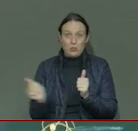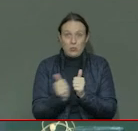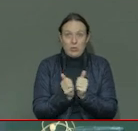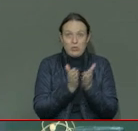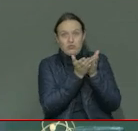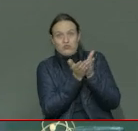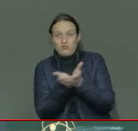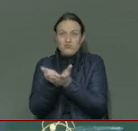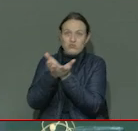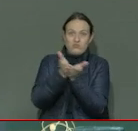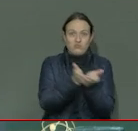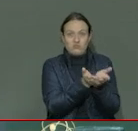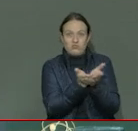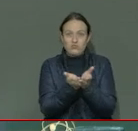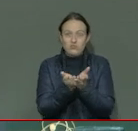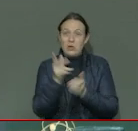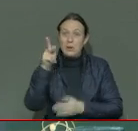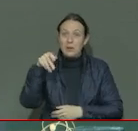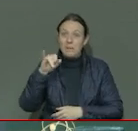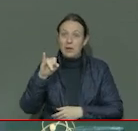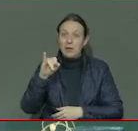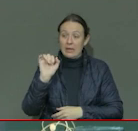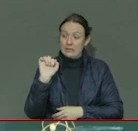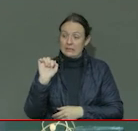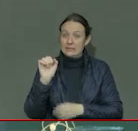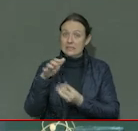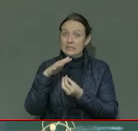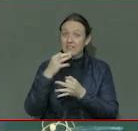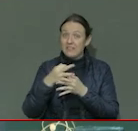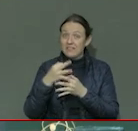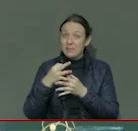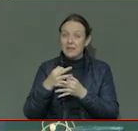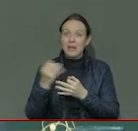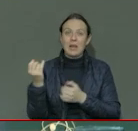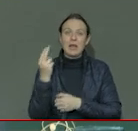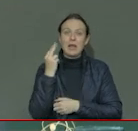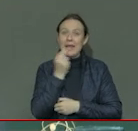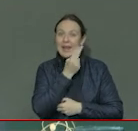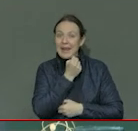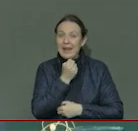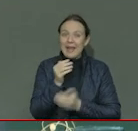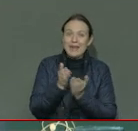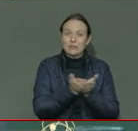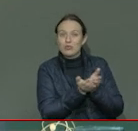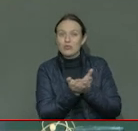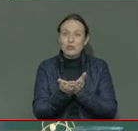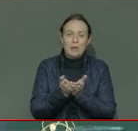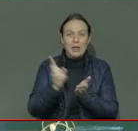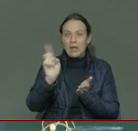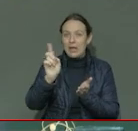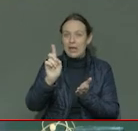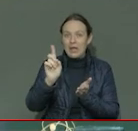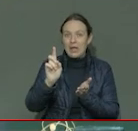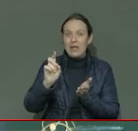And please take note, Pi and his family did not go on a passenger liner. This is also important. They went on